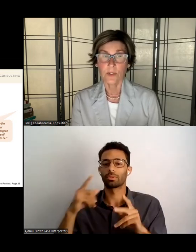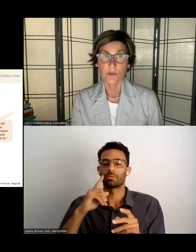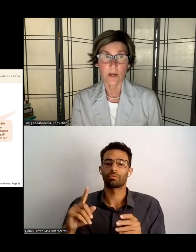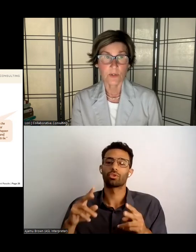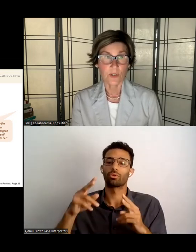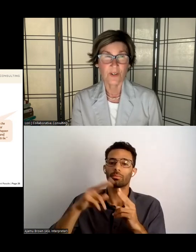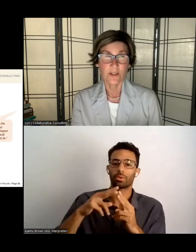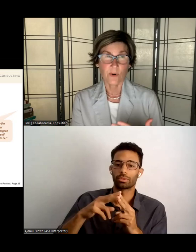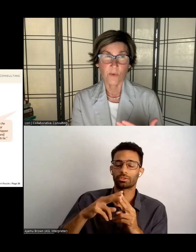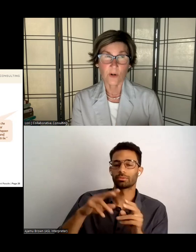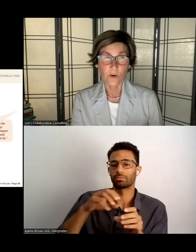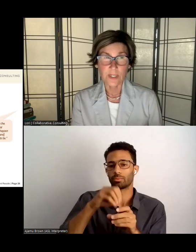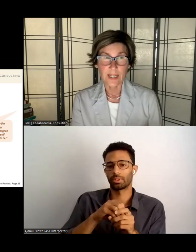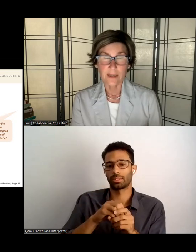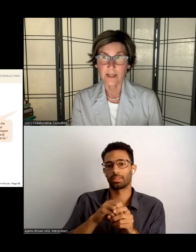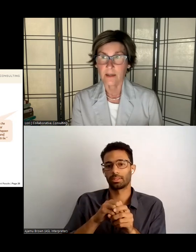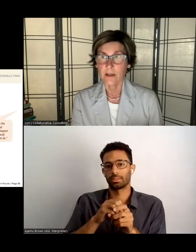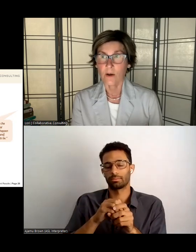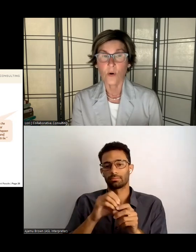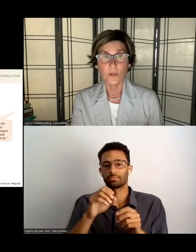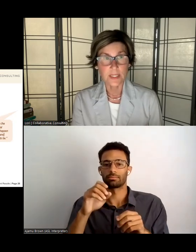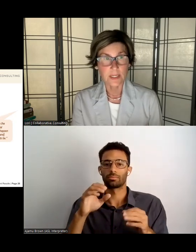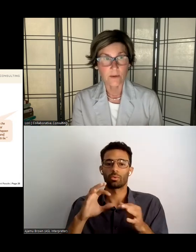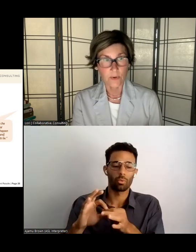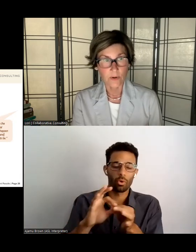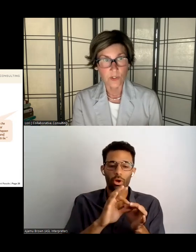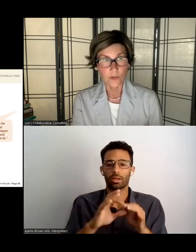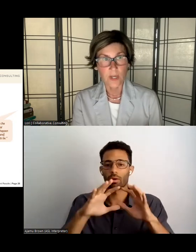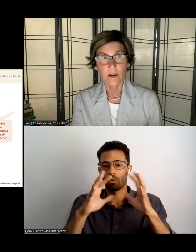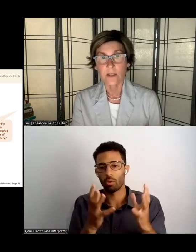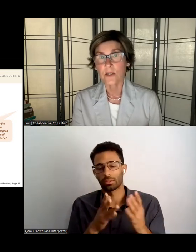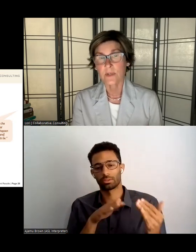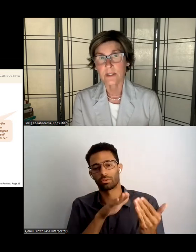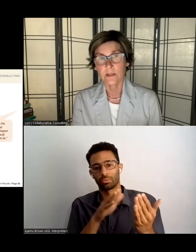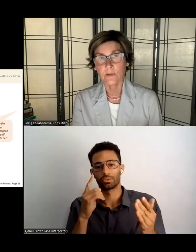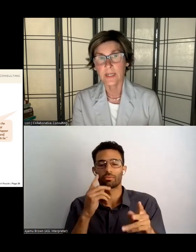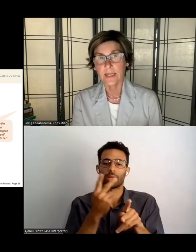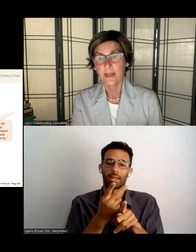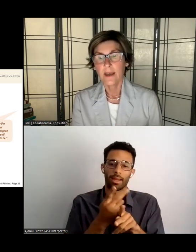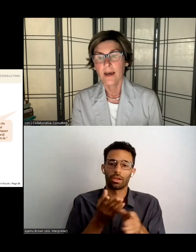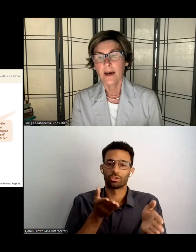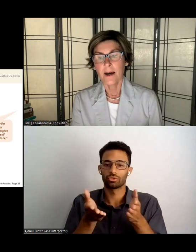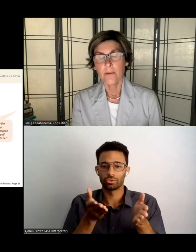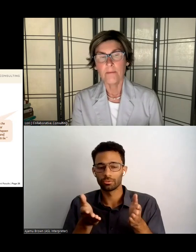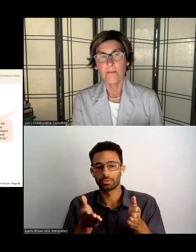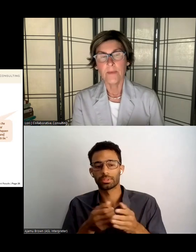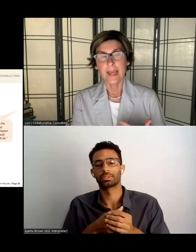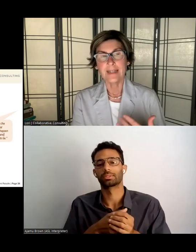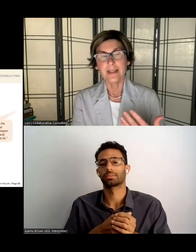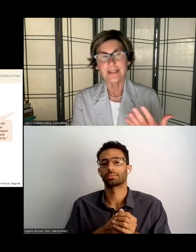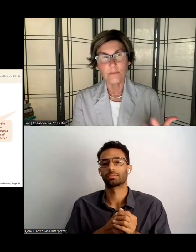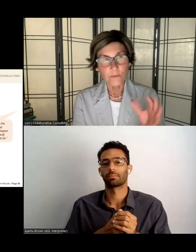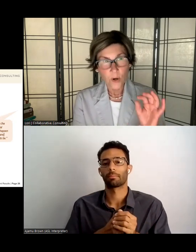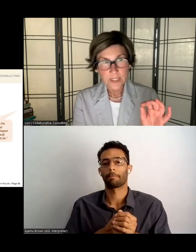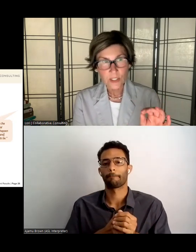It could produce opportunities for more coordinated and a holistic approach to care and service delivery.